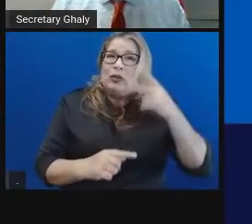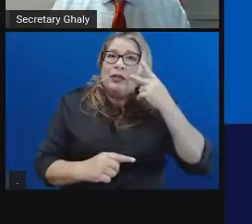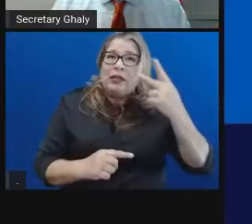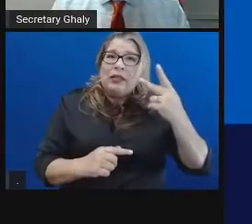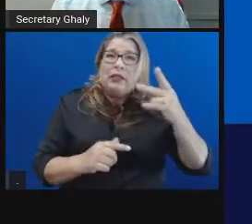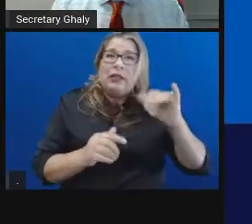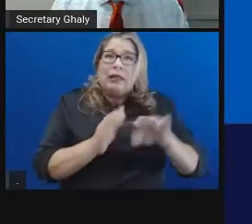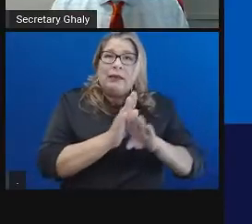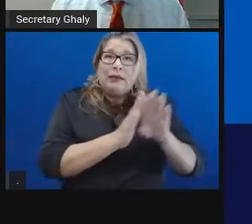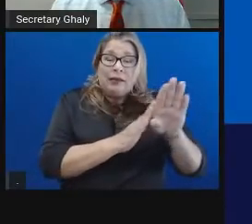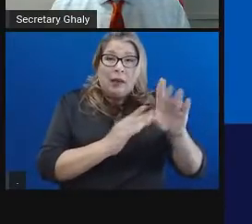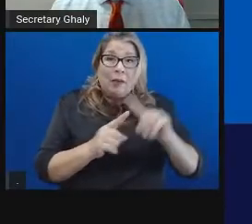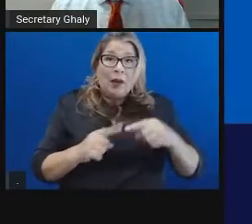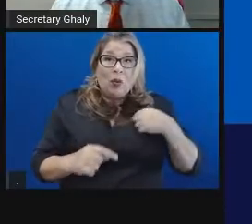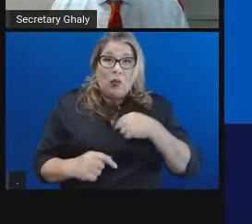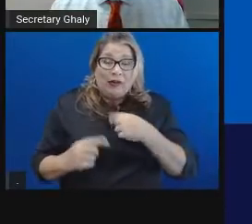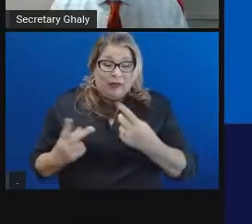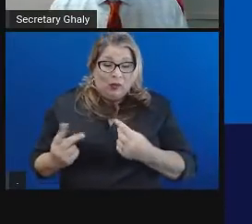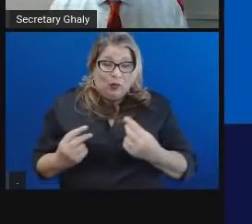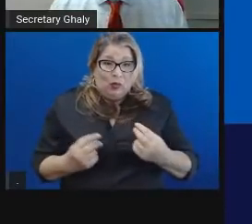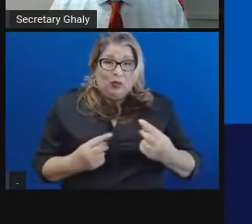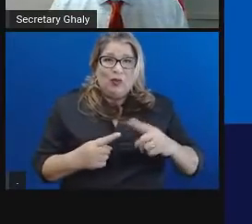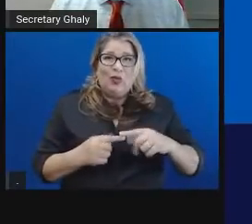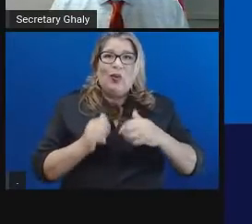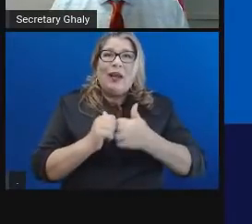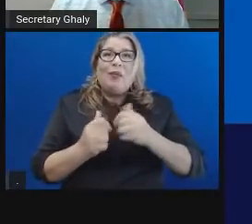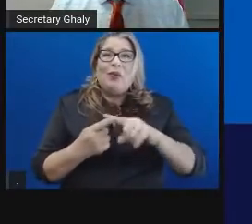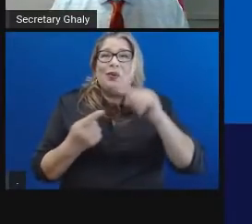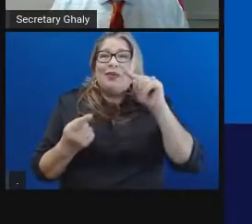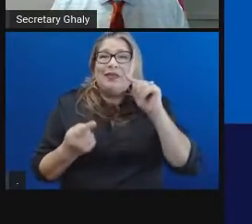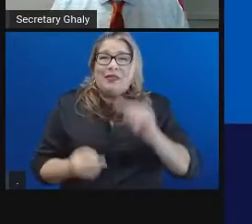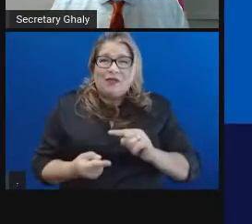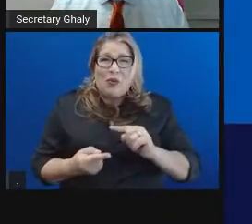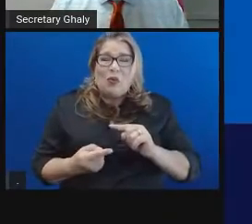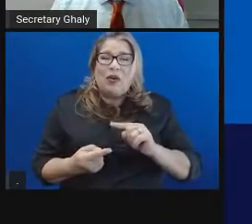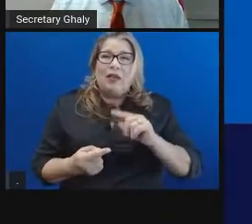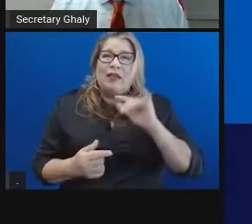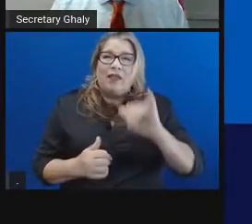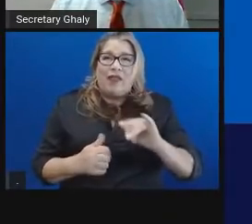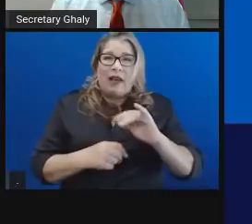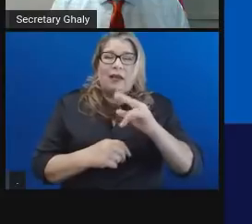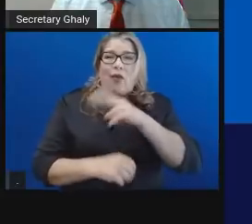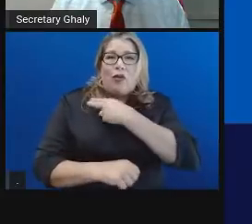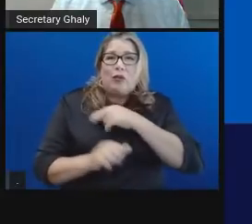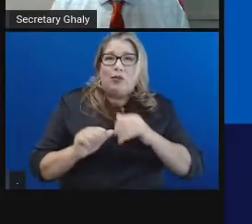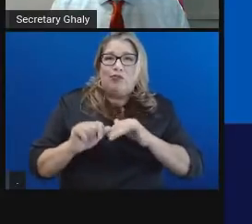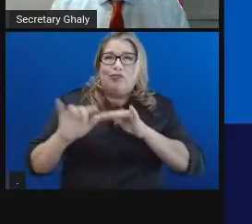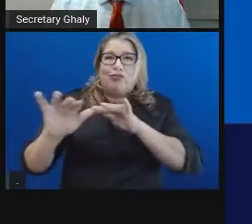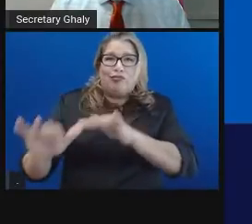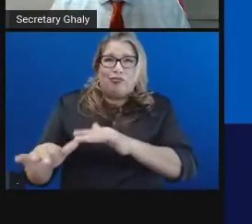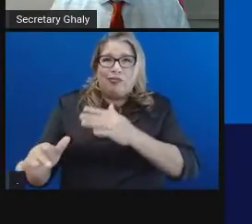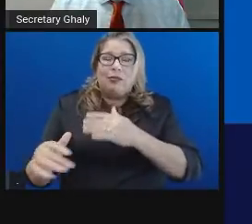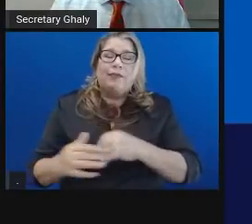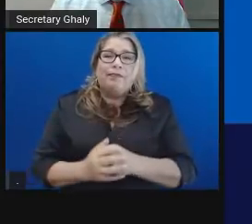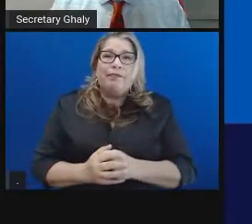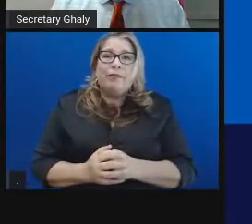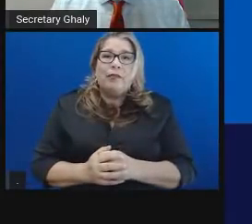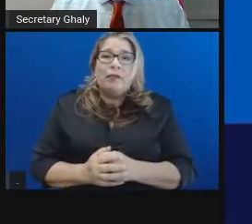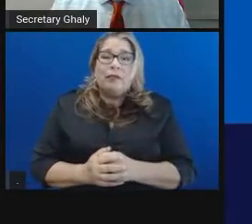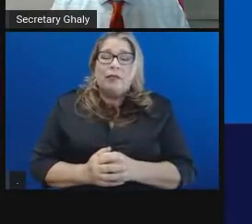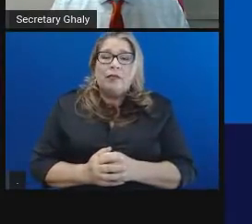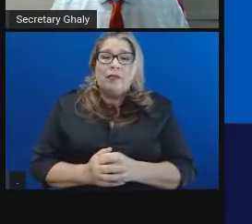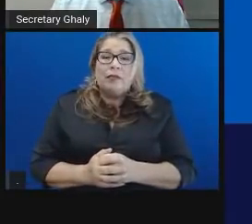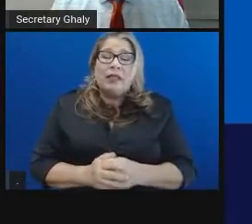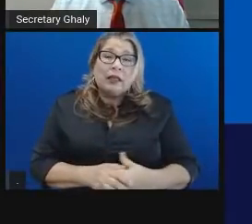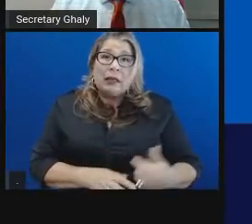surge, reduce the impact. Ambulance traffic, for example, was redirected from hospitals who were out of capacity with